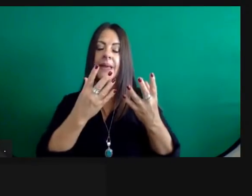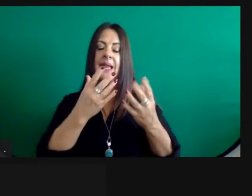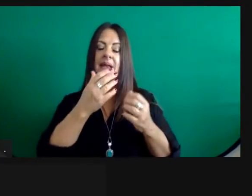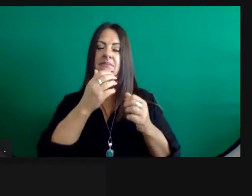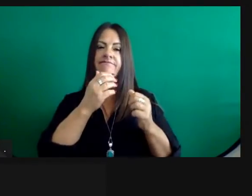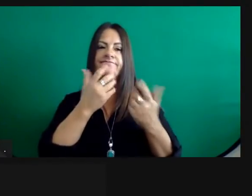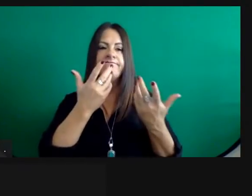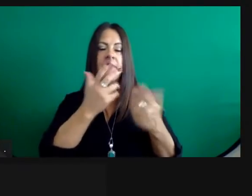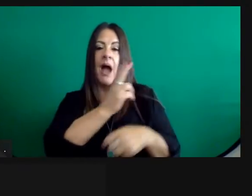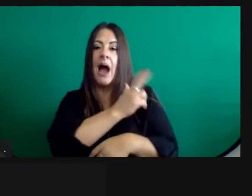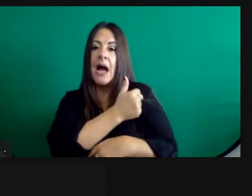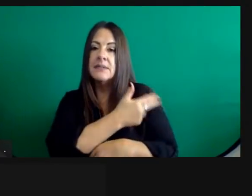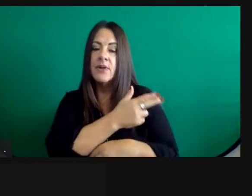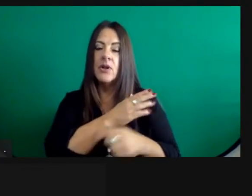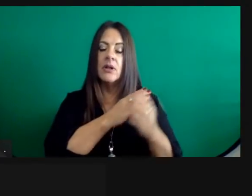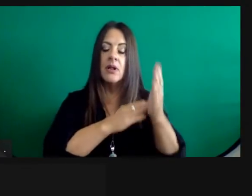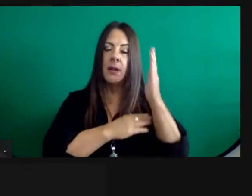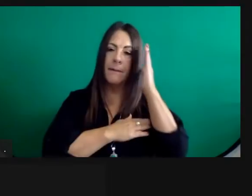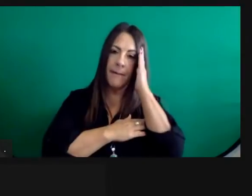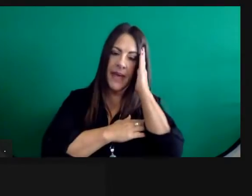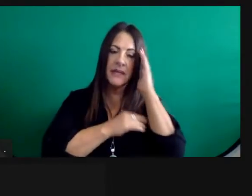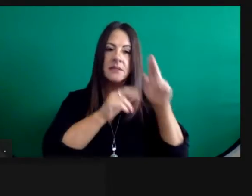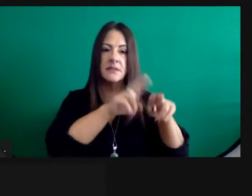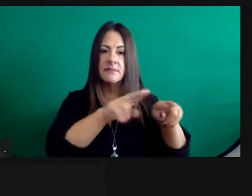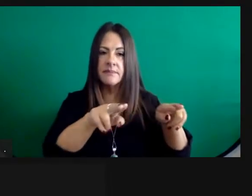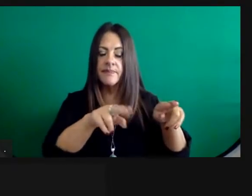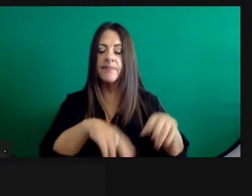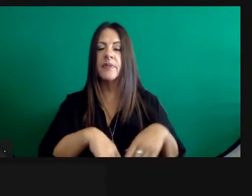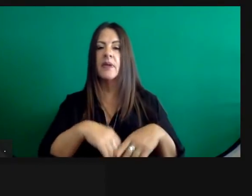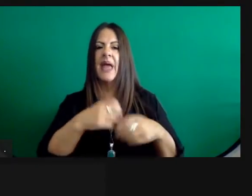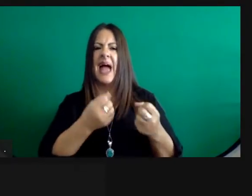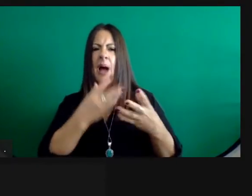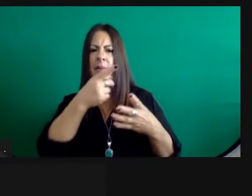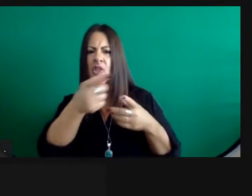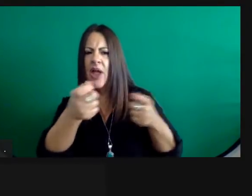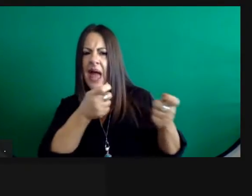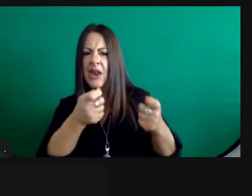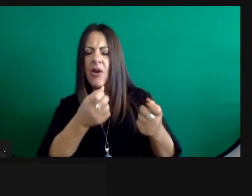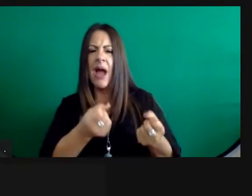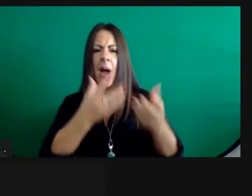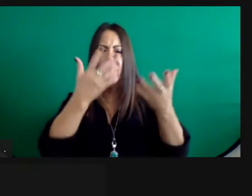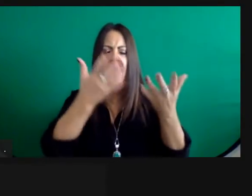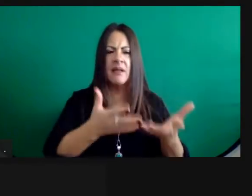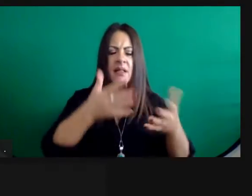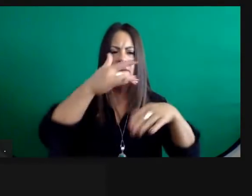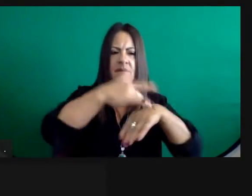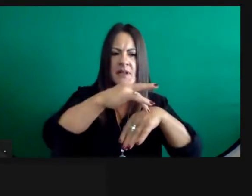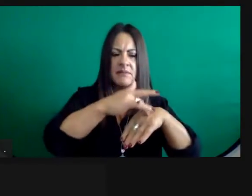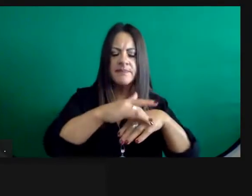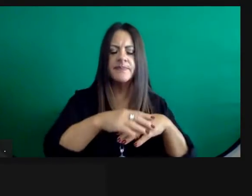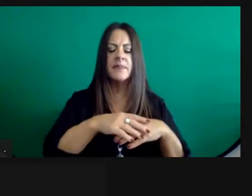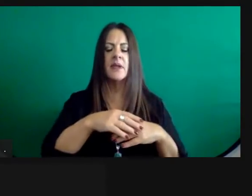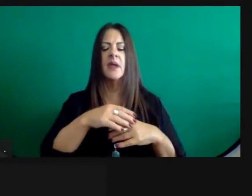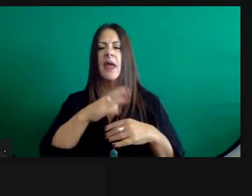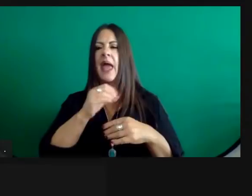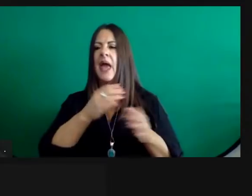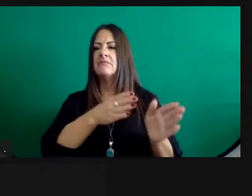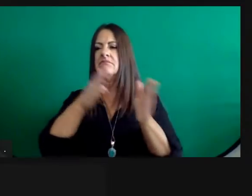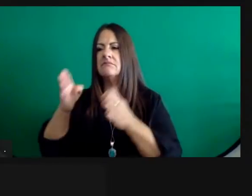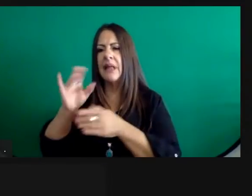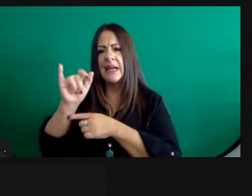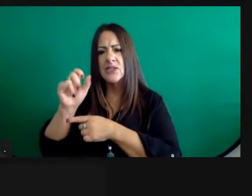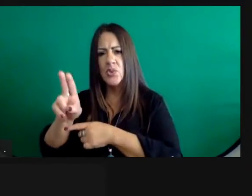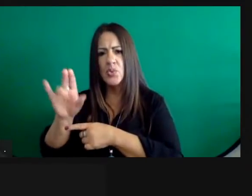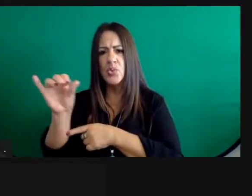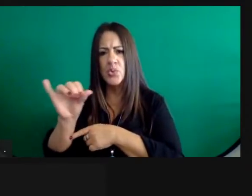on the ICU, we know what the hospitals are dealing with today were cases from 2 weeks ago, maybe even 3 weeks ago. And